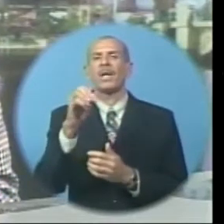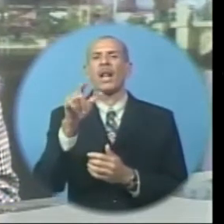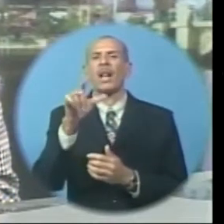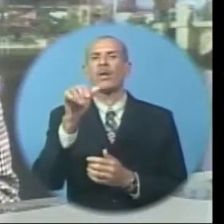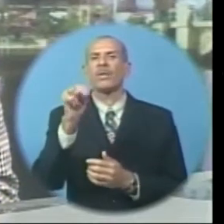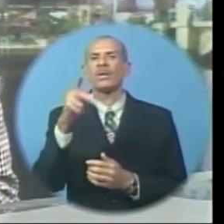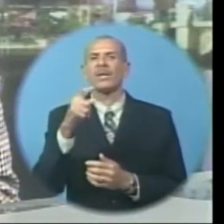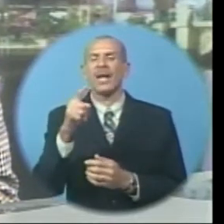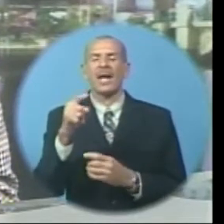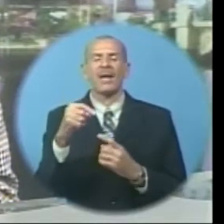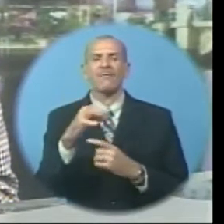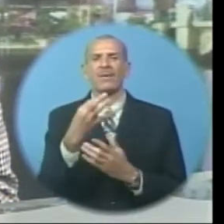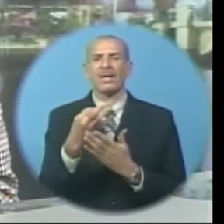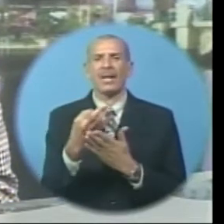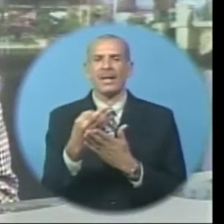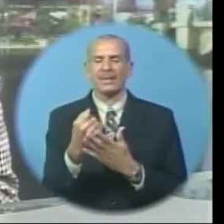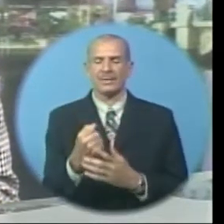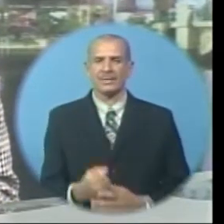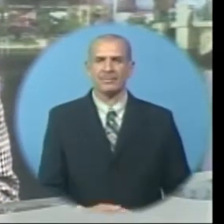financing.